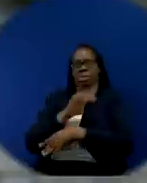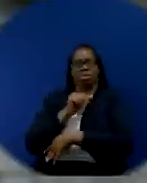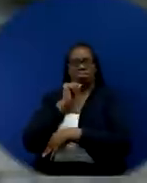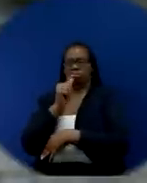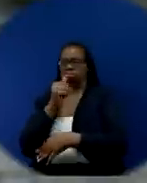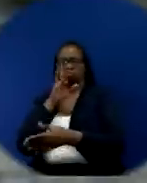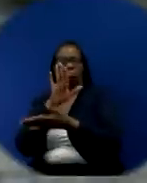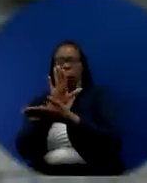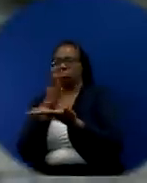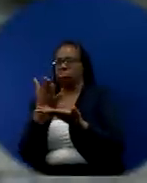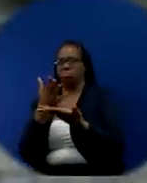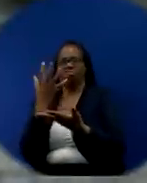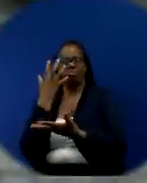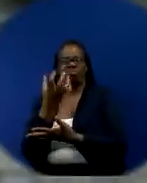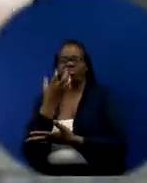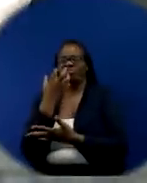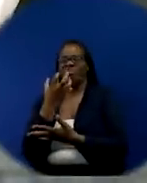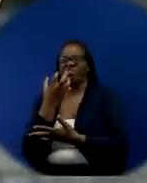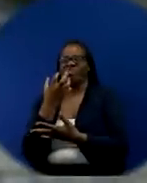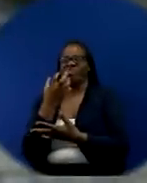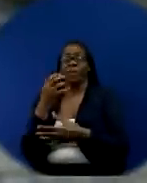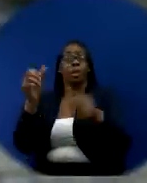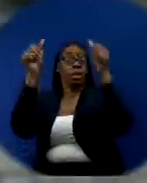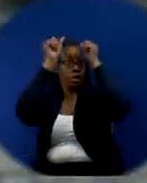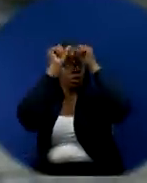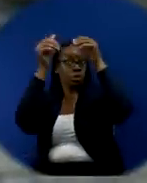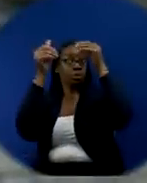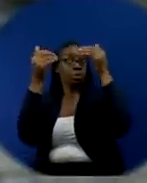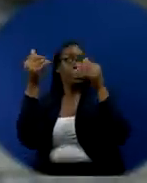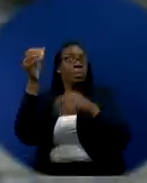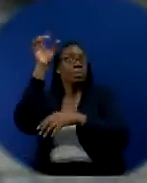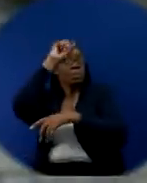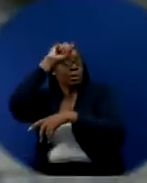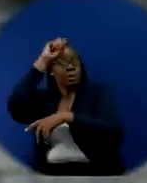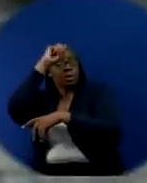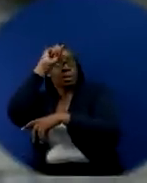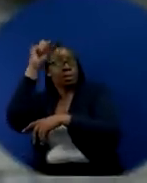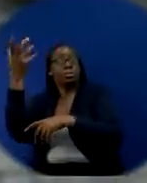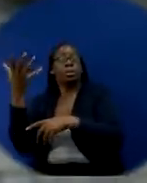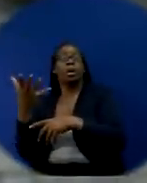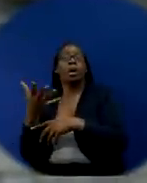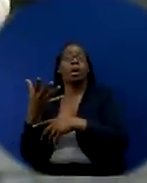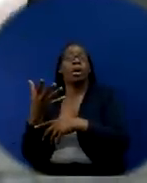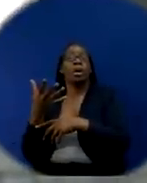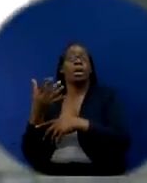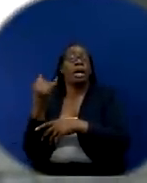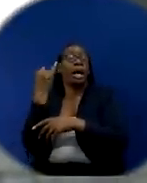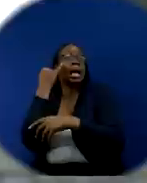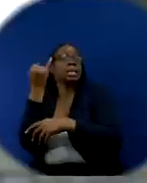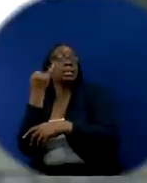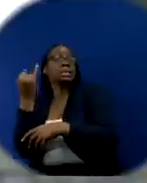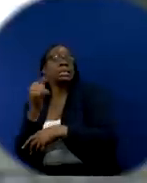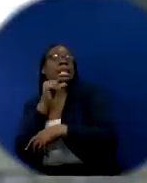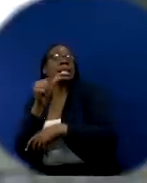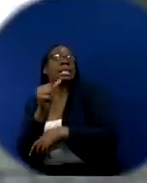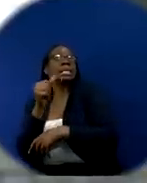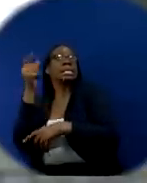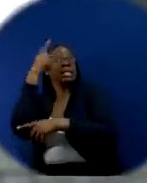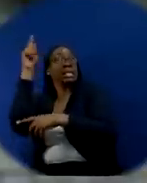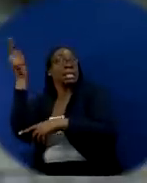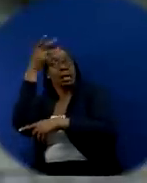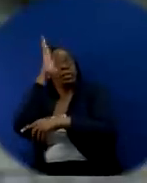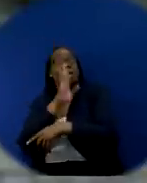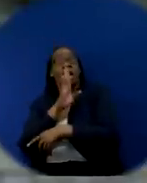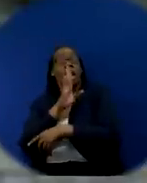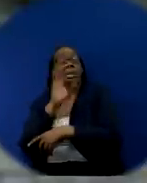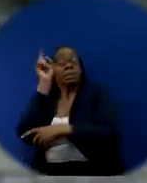you're brilliant and I thank God for it, but if it hadn't been for God, you wouldn't have the mind to do the work that you're doing in the first place. I need